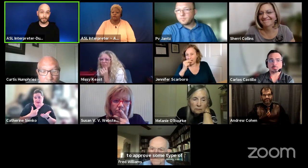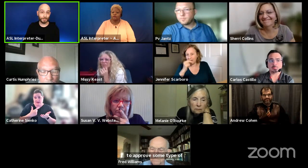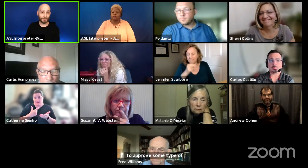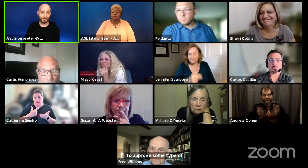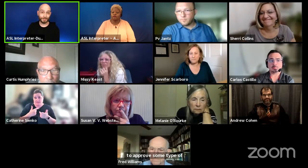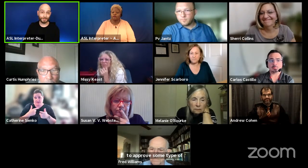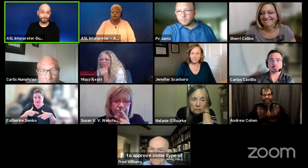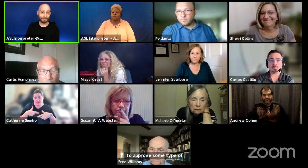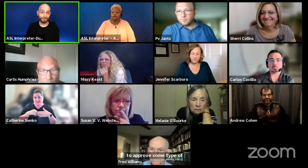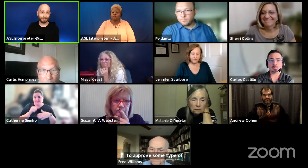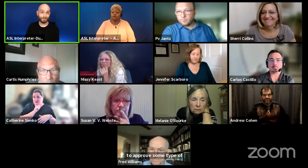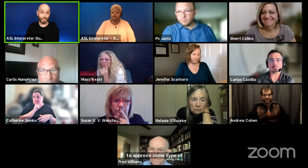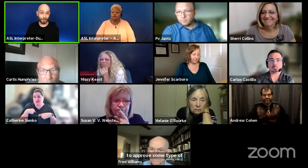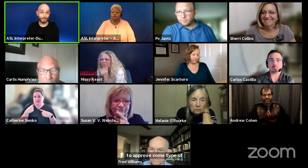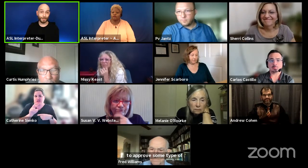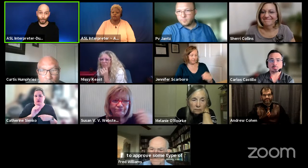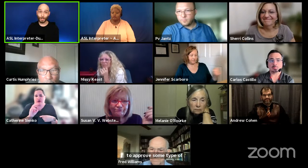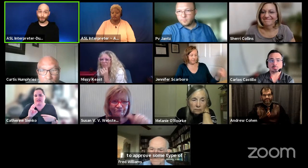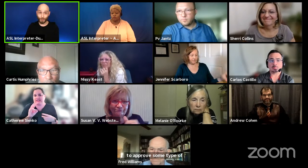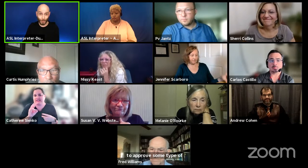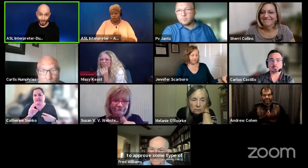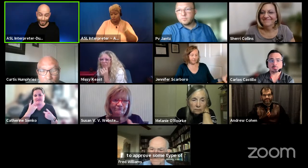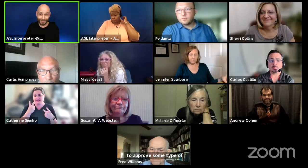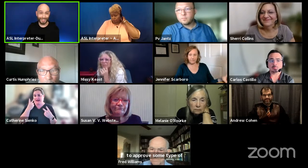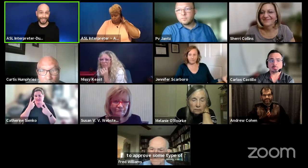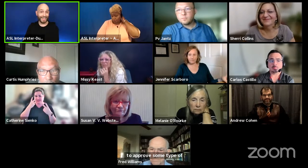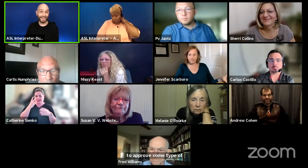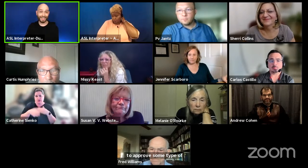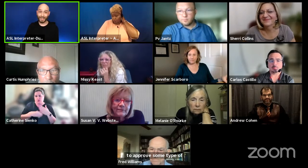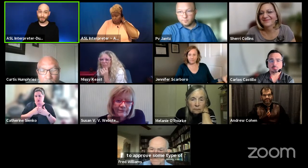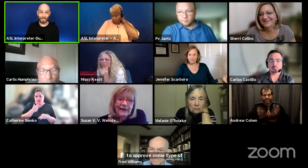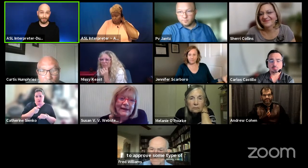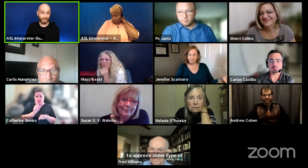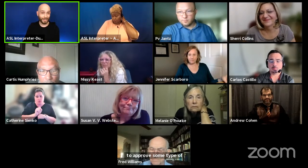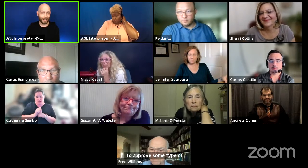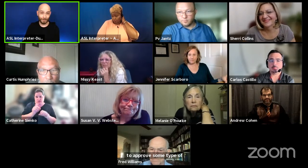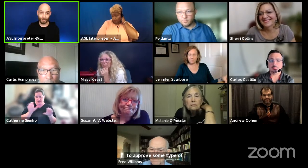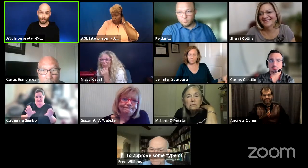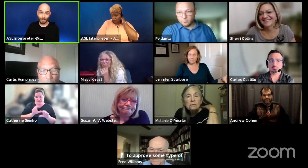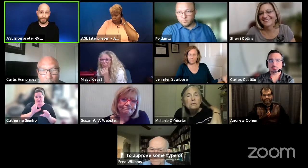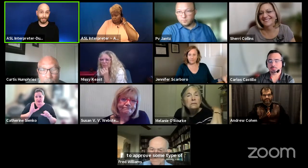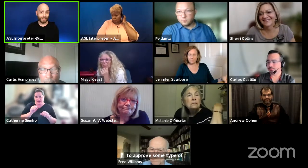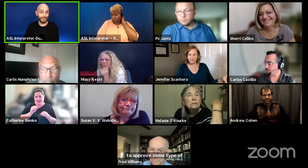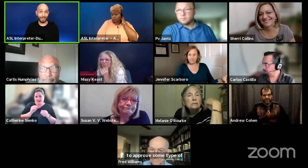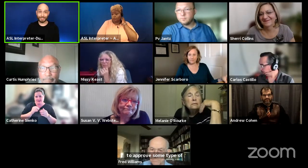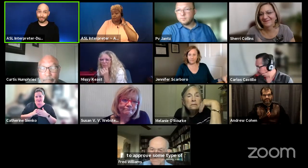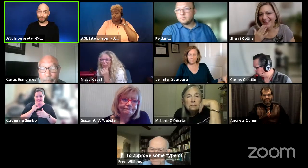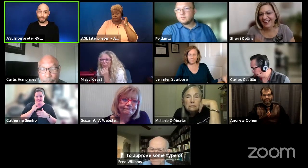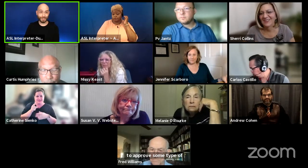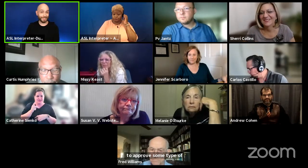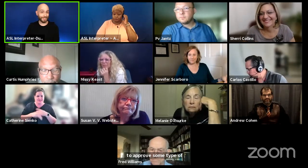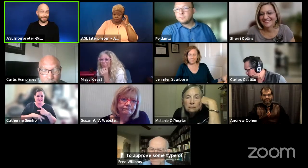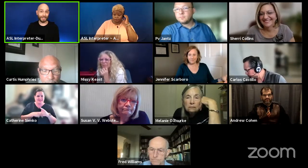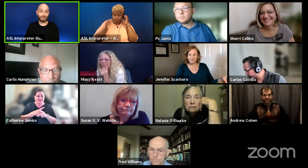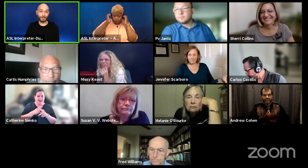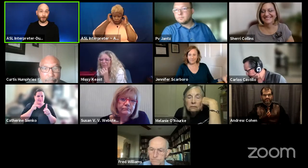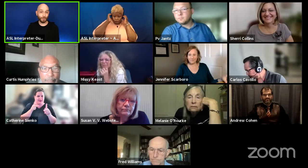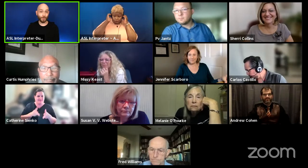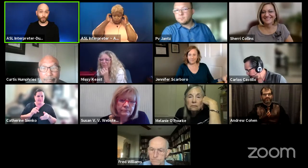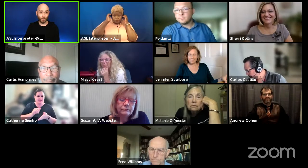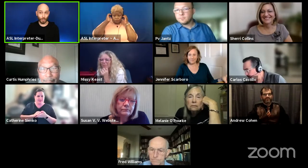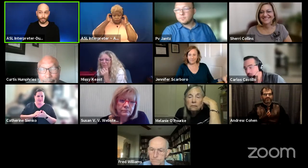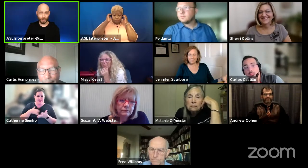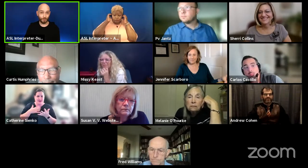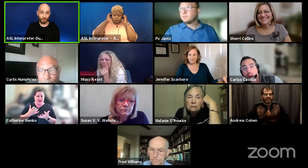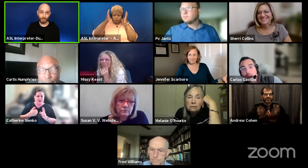And Sherry's done a lot of work, and I've been living in Arizona since 2006, and I've seen all